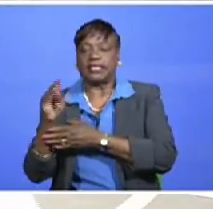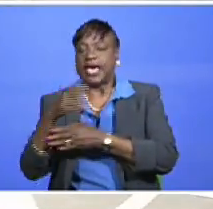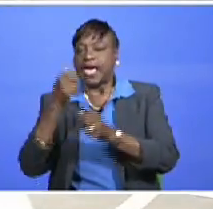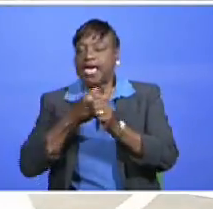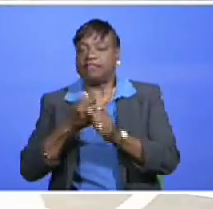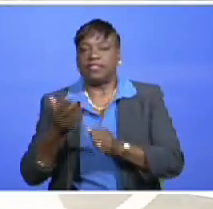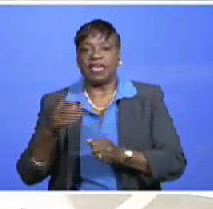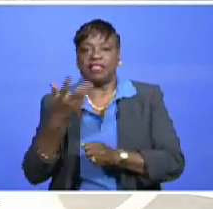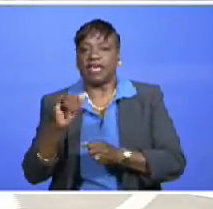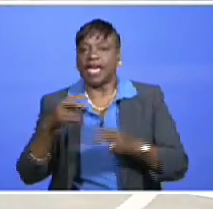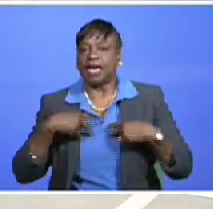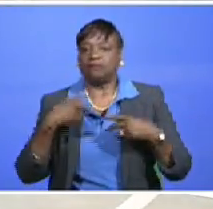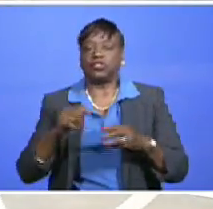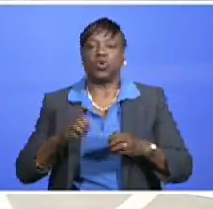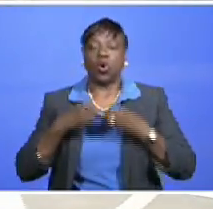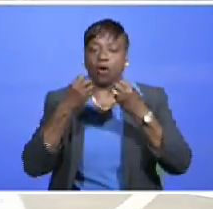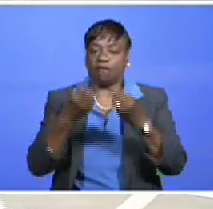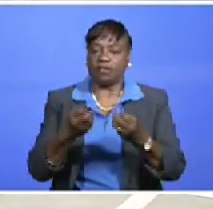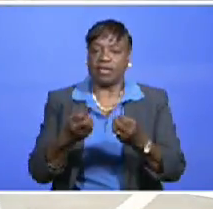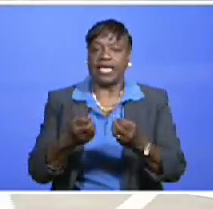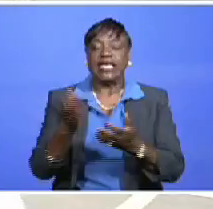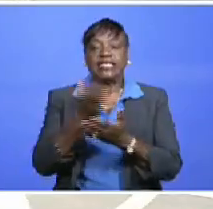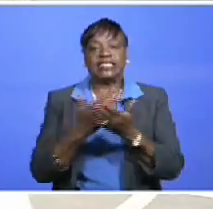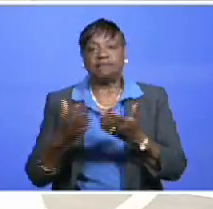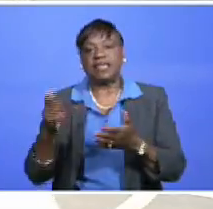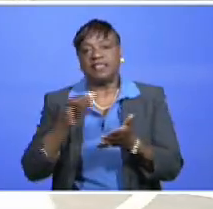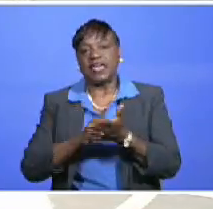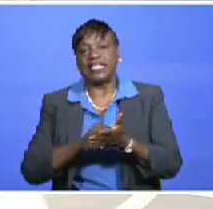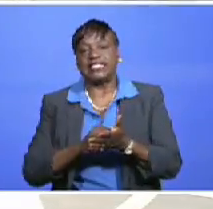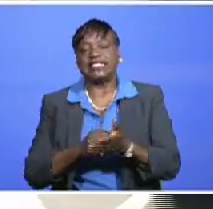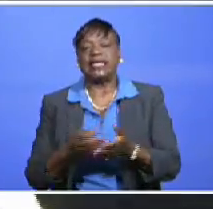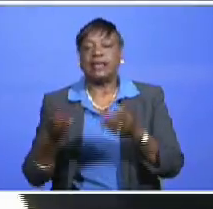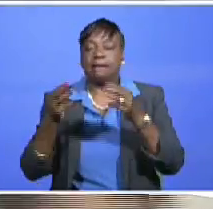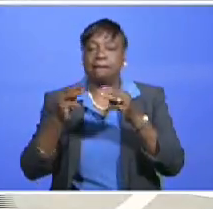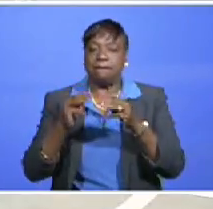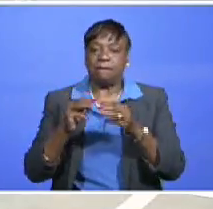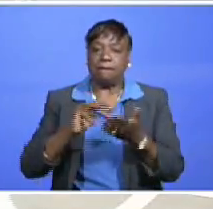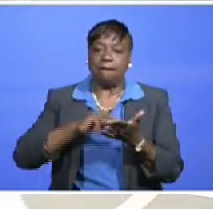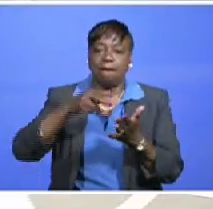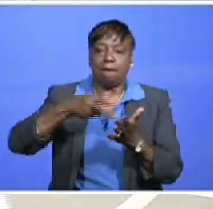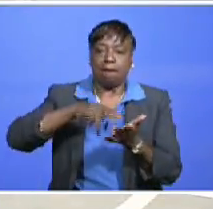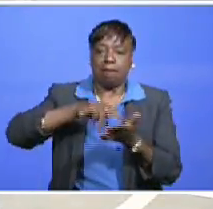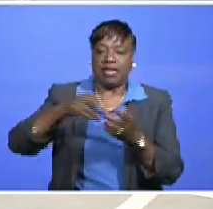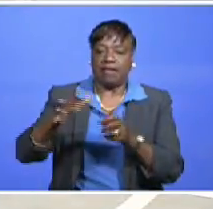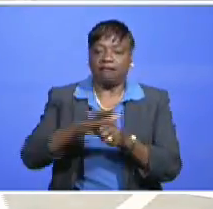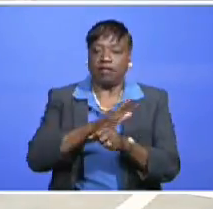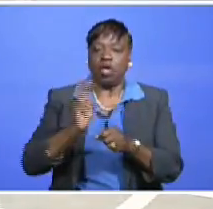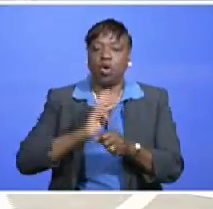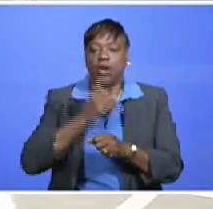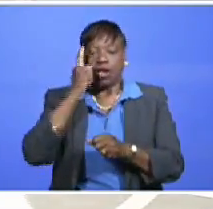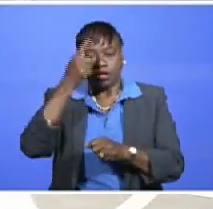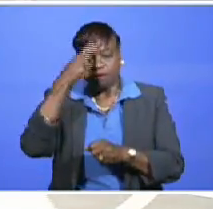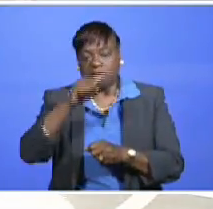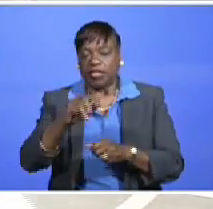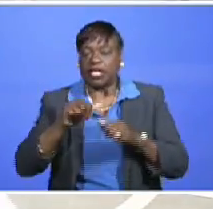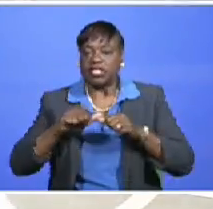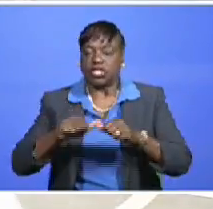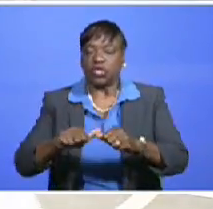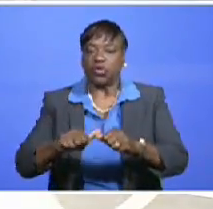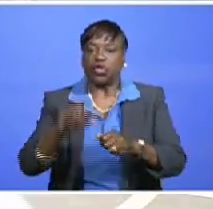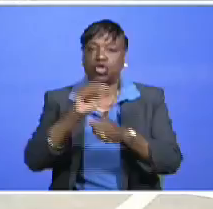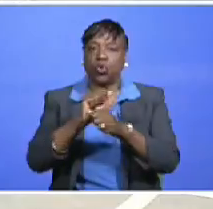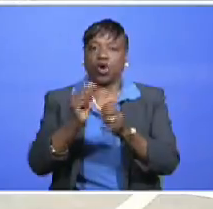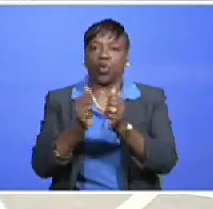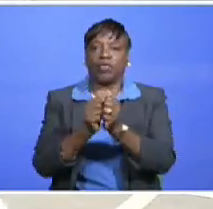is something that is meaningful. And we're looking forward to continue to work with a number of these